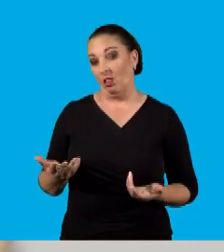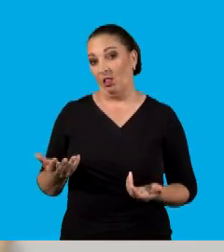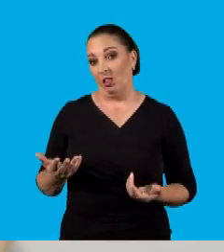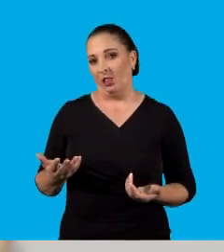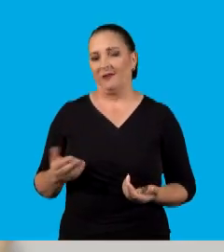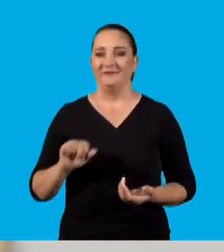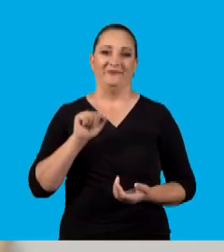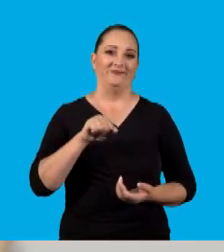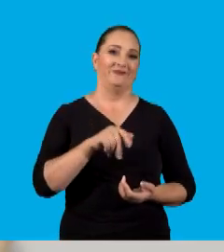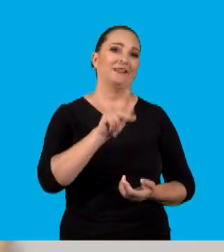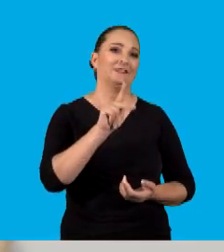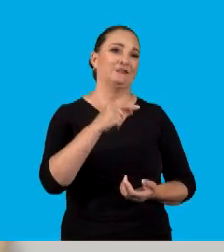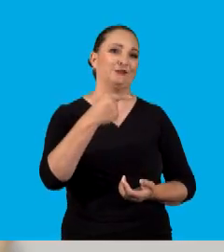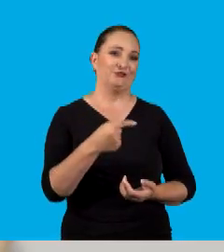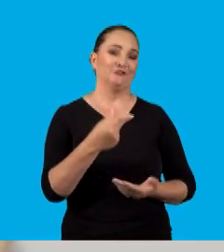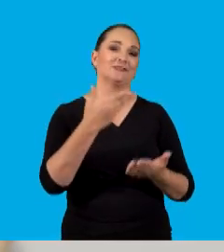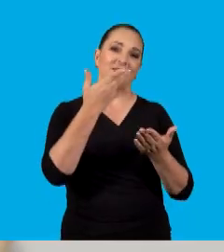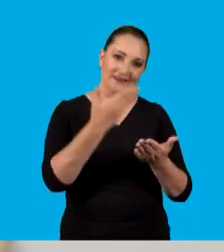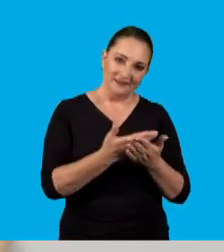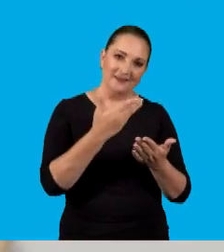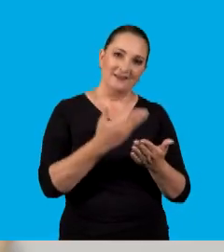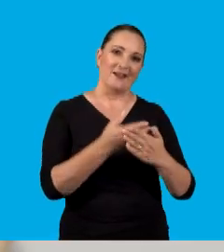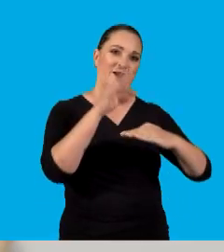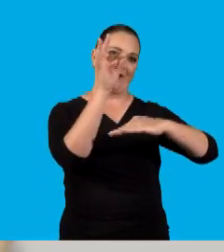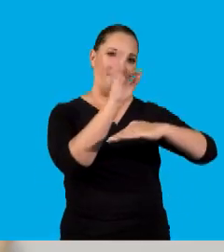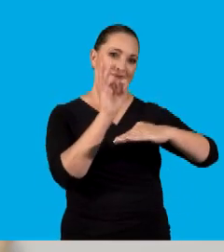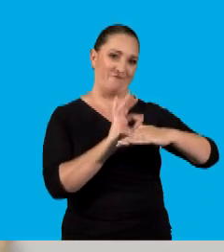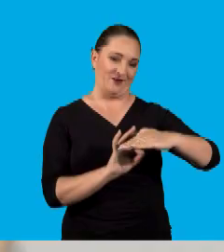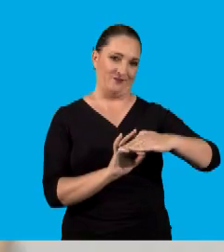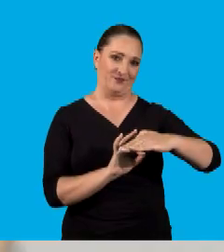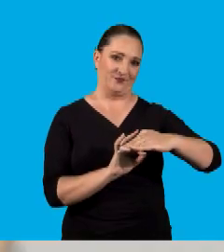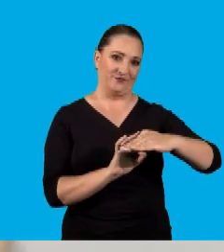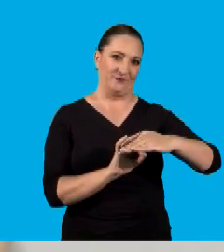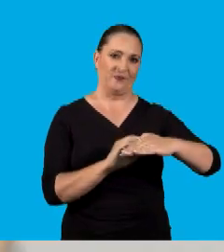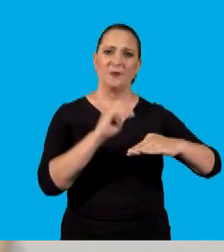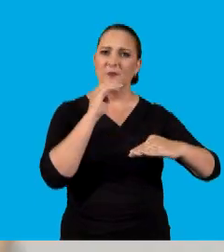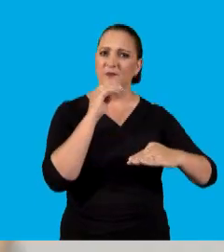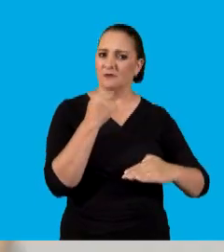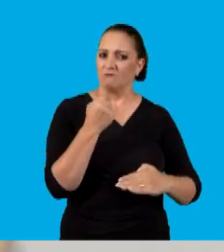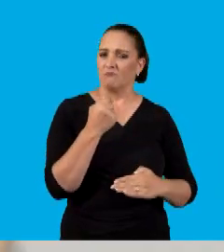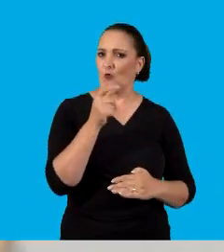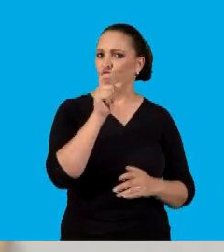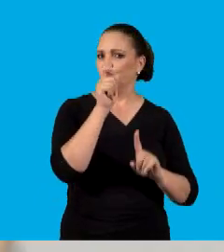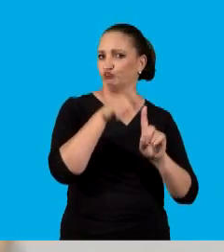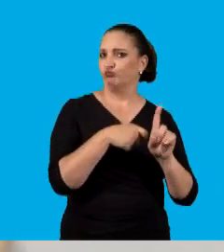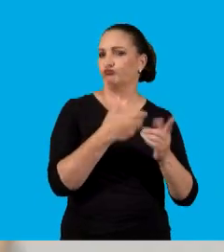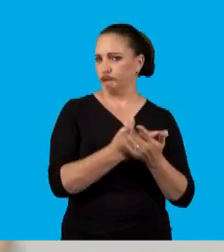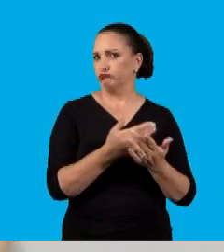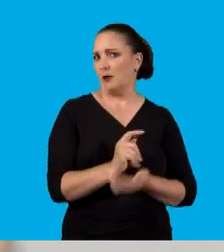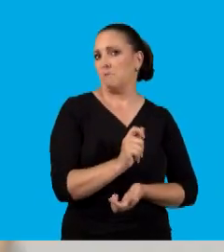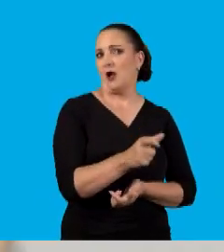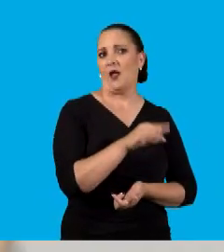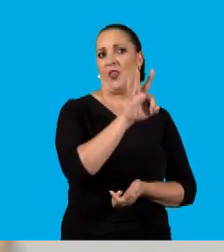Of course, kgs of meat can be fractions, which means that someone can purchase